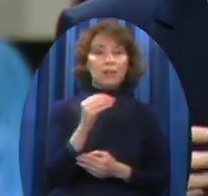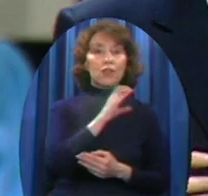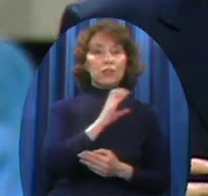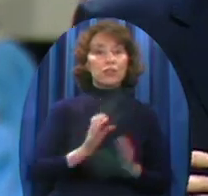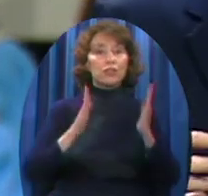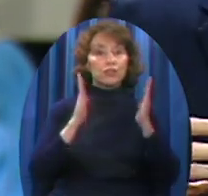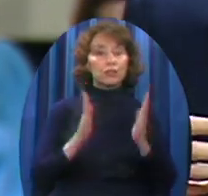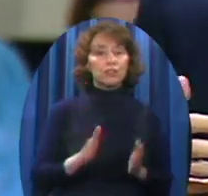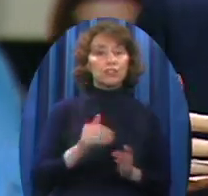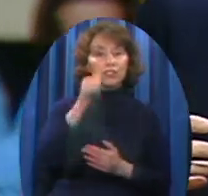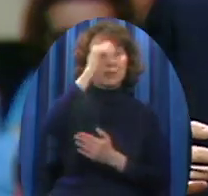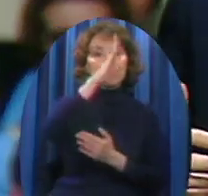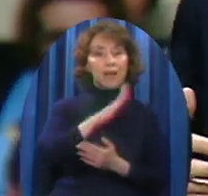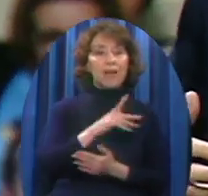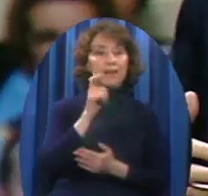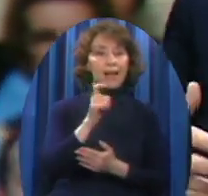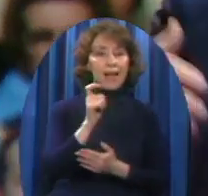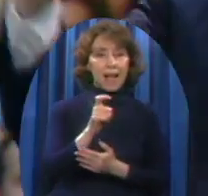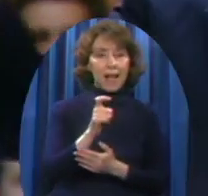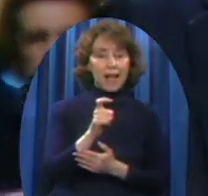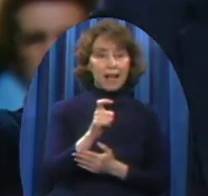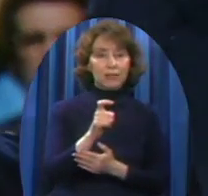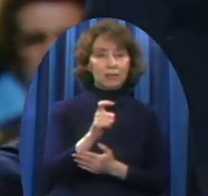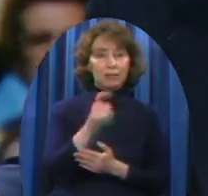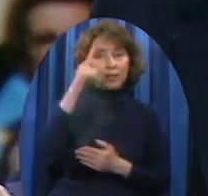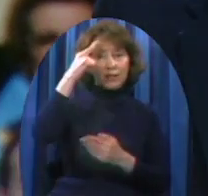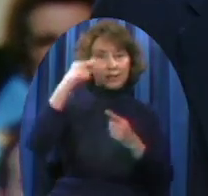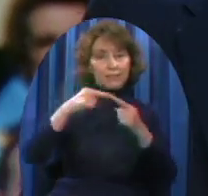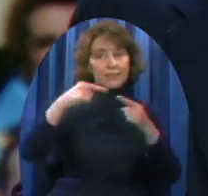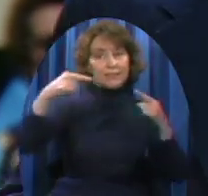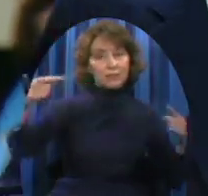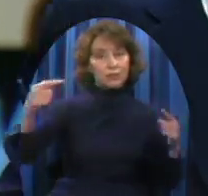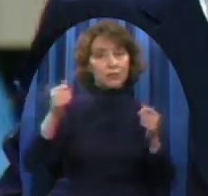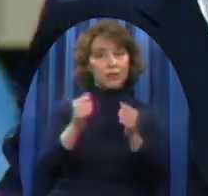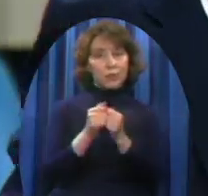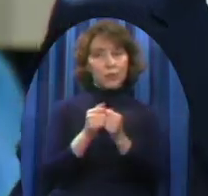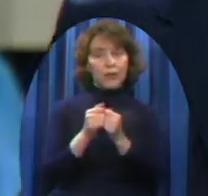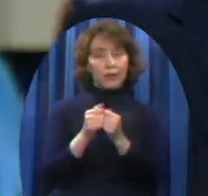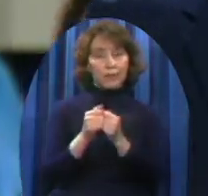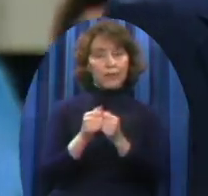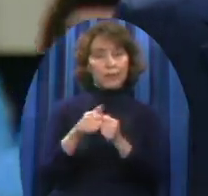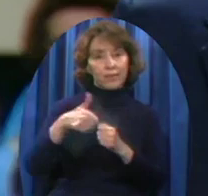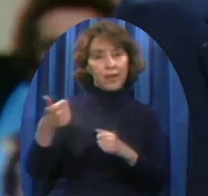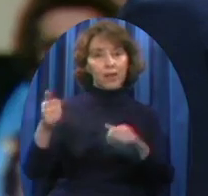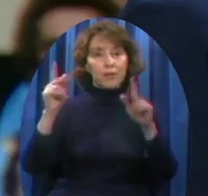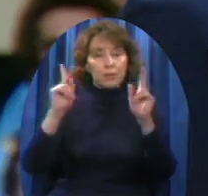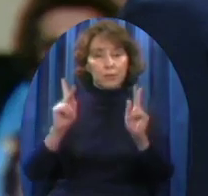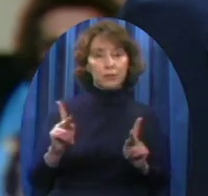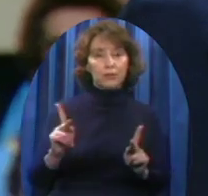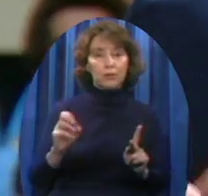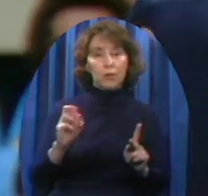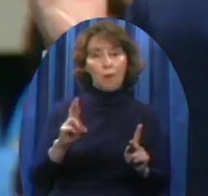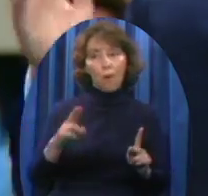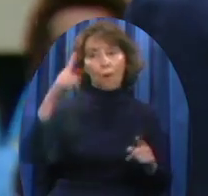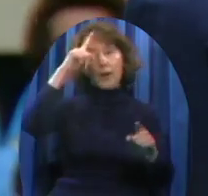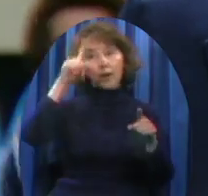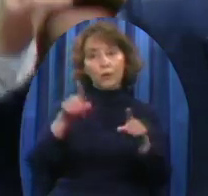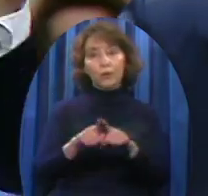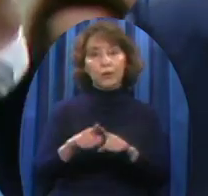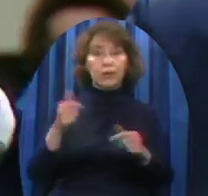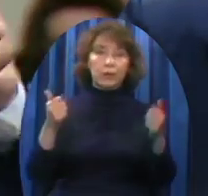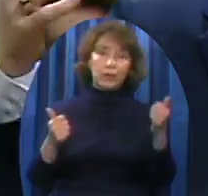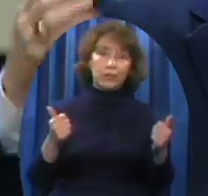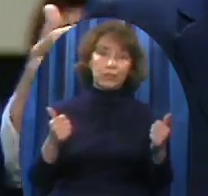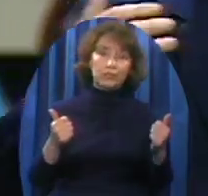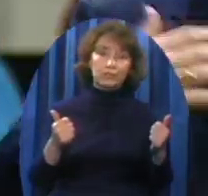out or be bought out or go along with the beer and wine license, which violated his conscience. He couldn't afford to buy him out, so